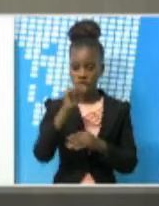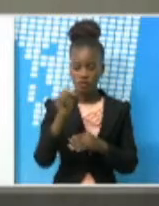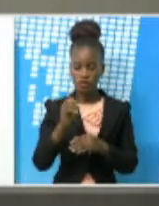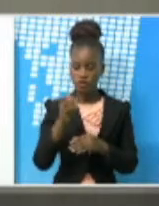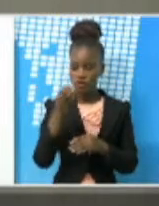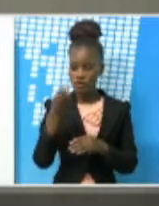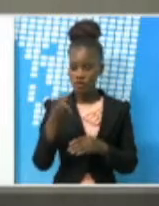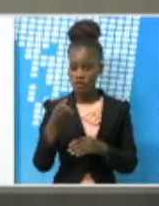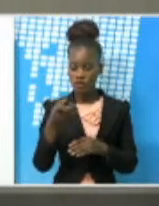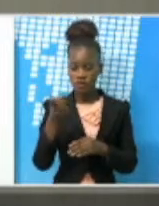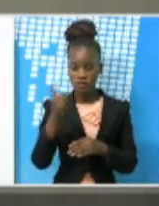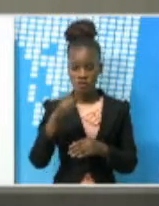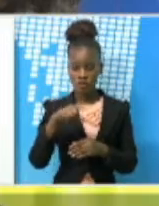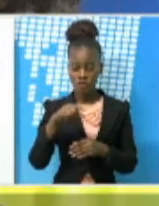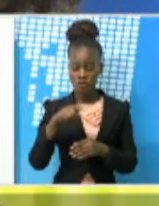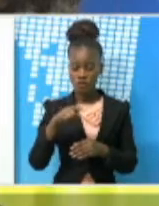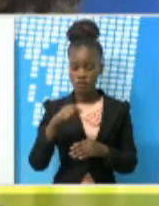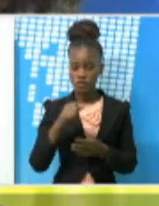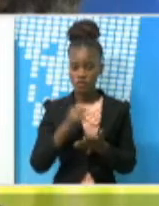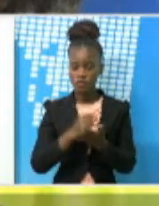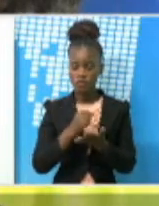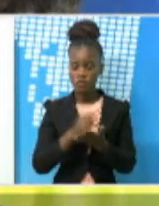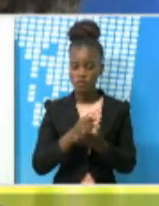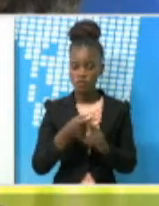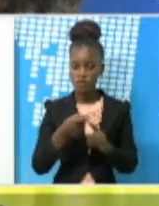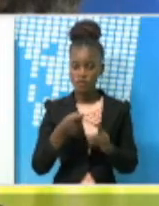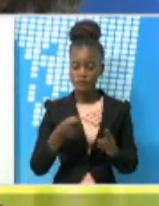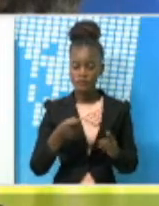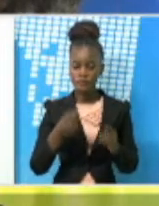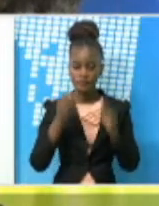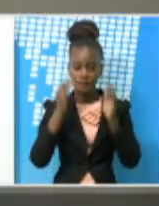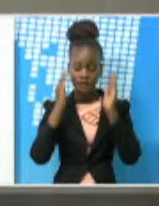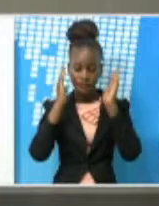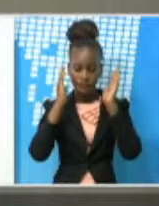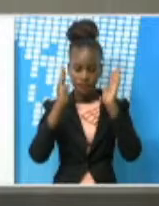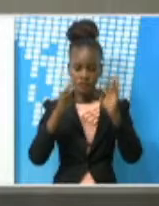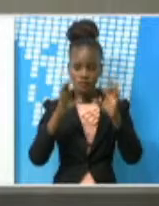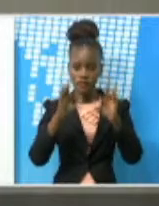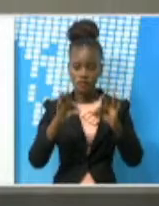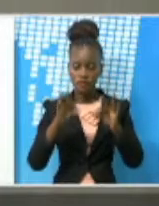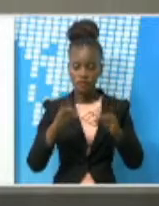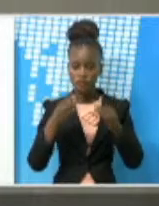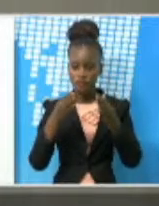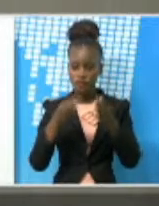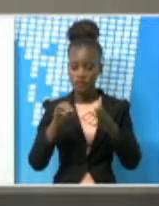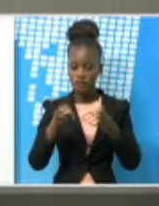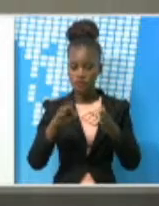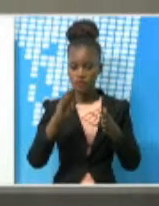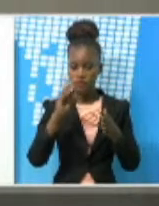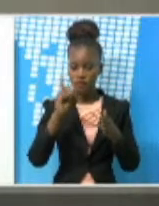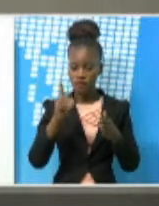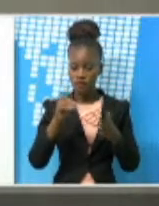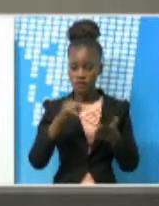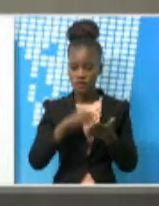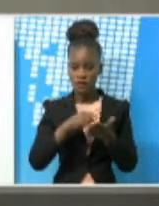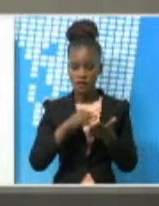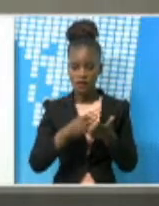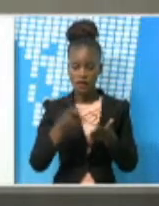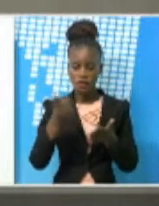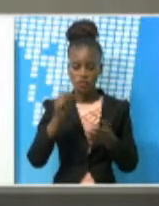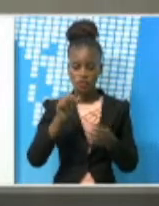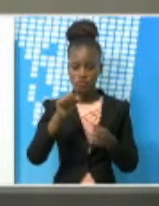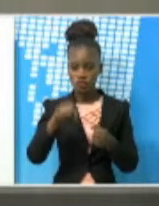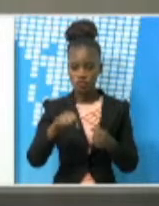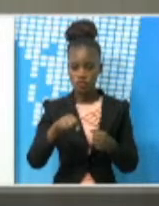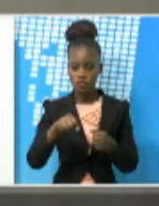board of directors. So right from the planning of any activity in UDC, it involves the management and the